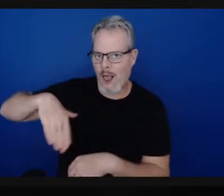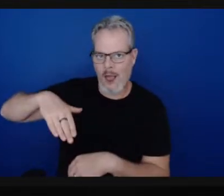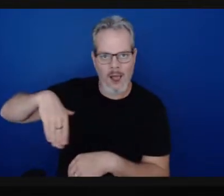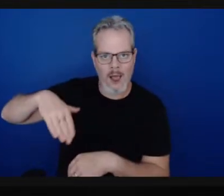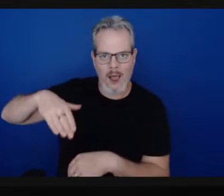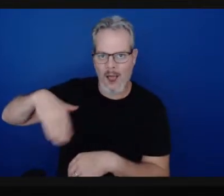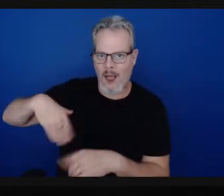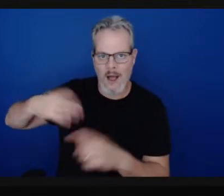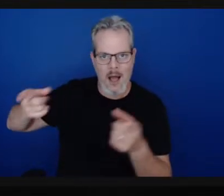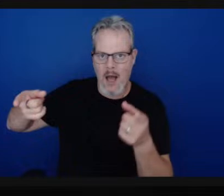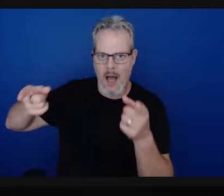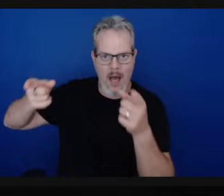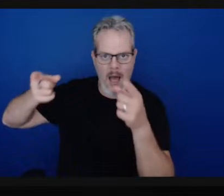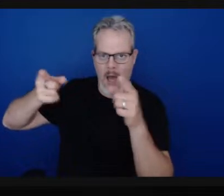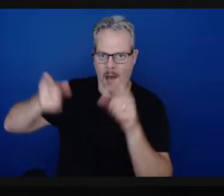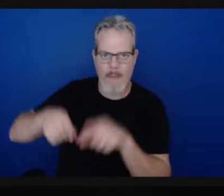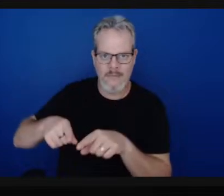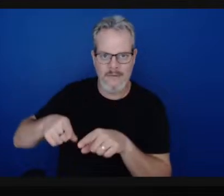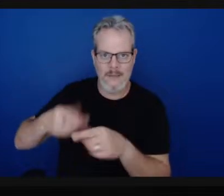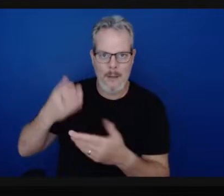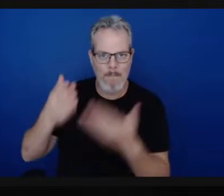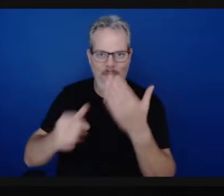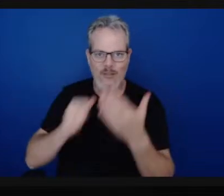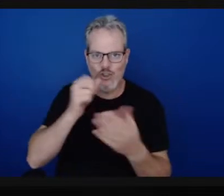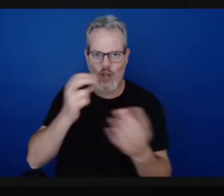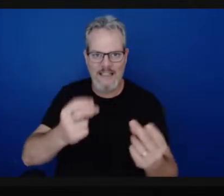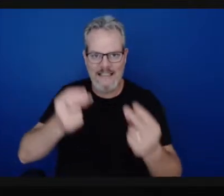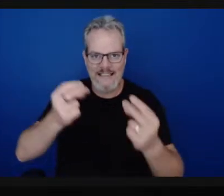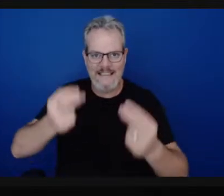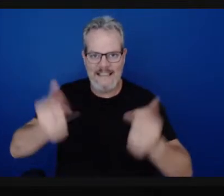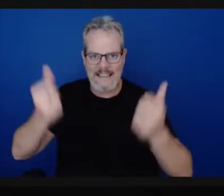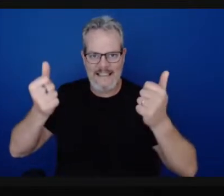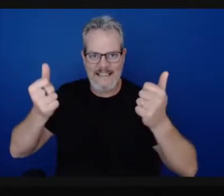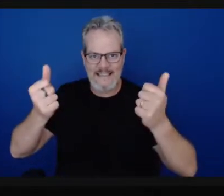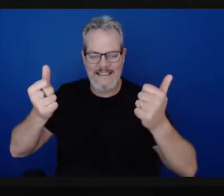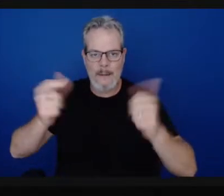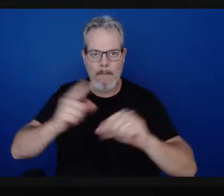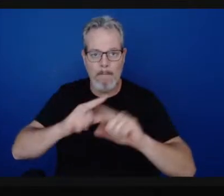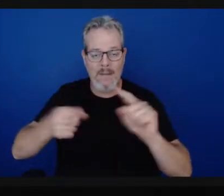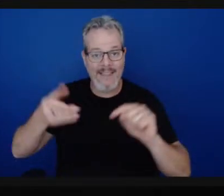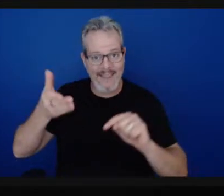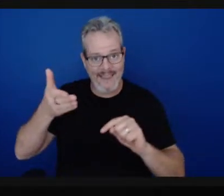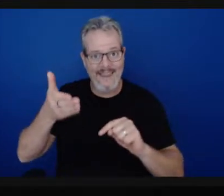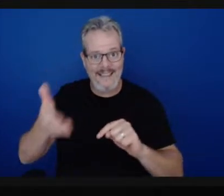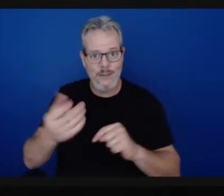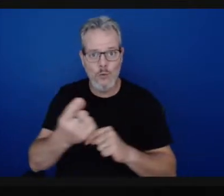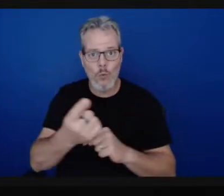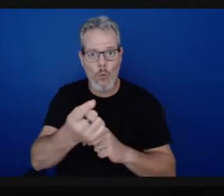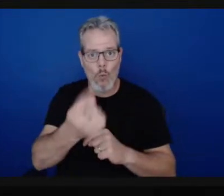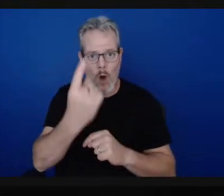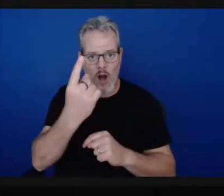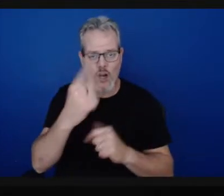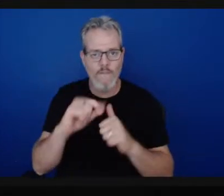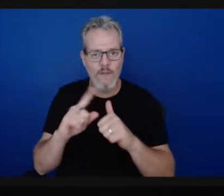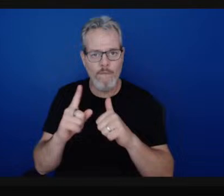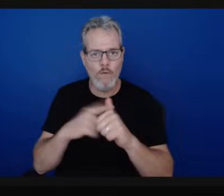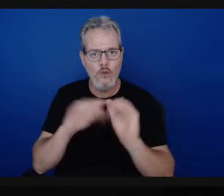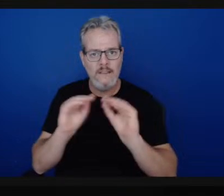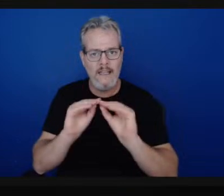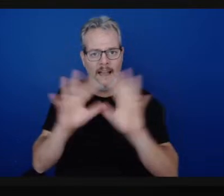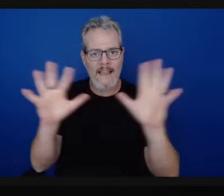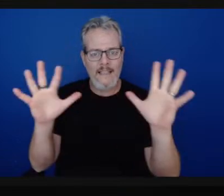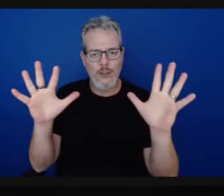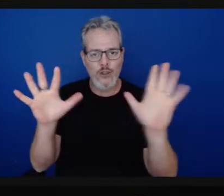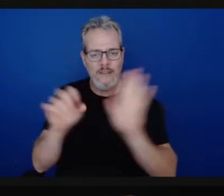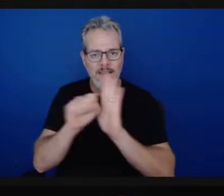something that might be instantaneous, but this is one of the first clear signs